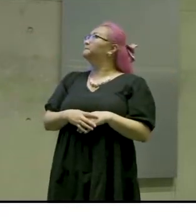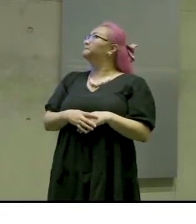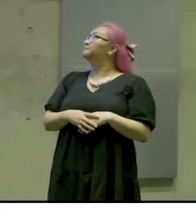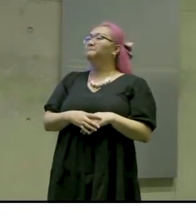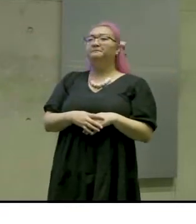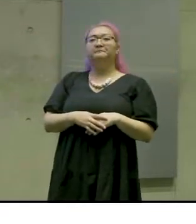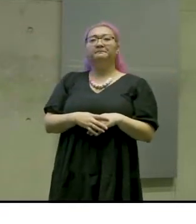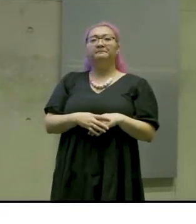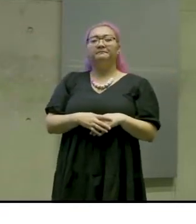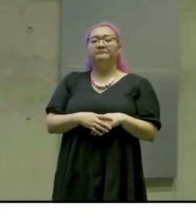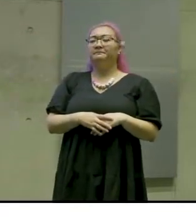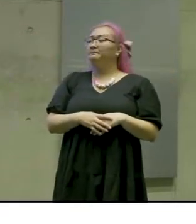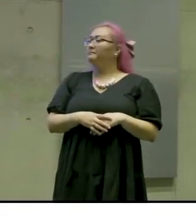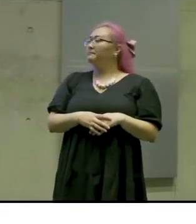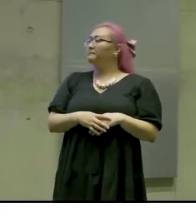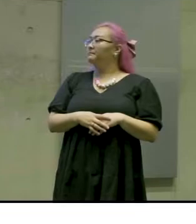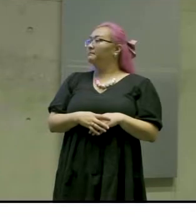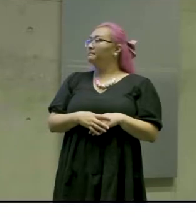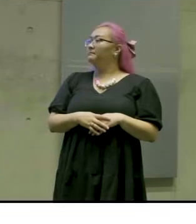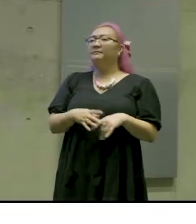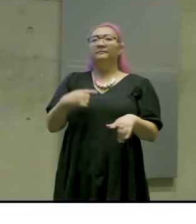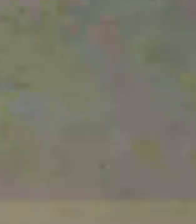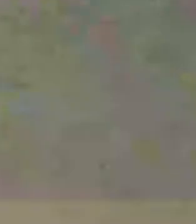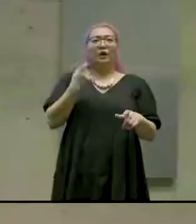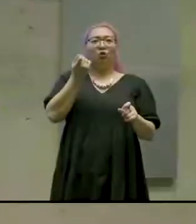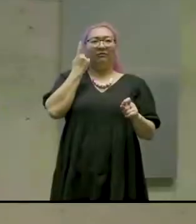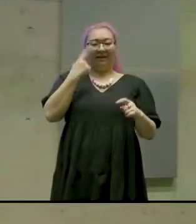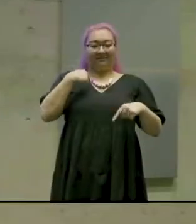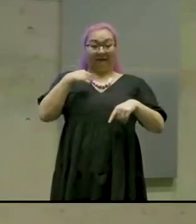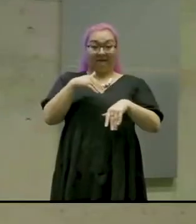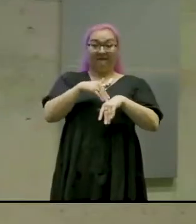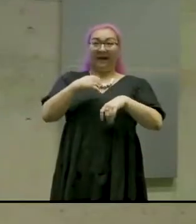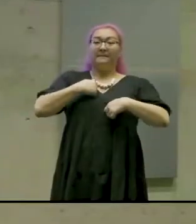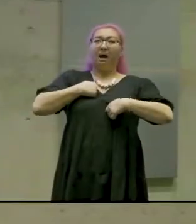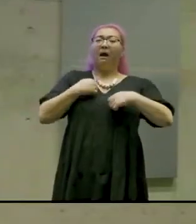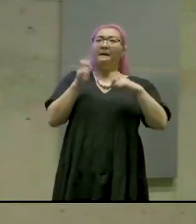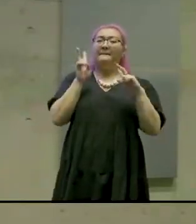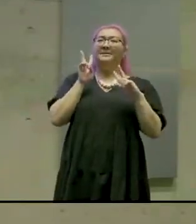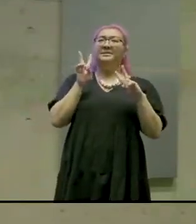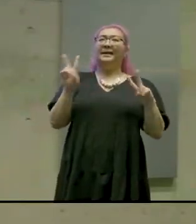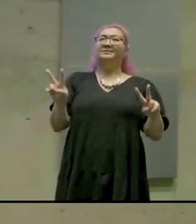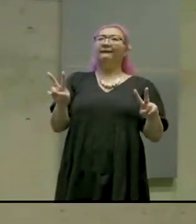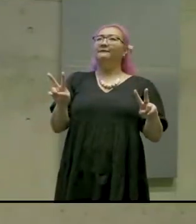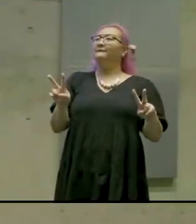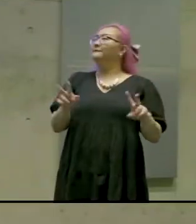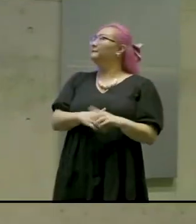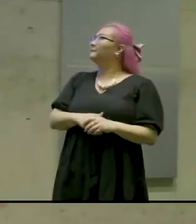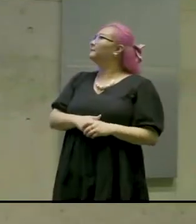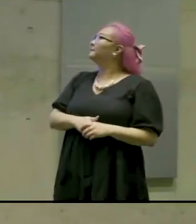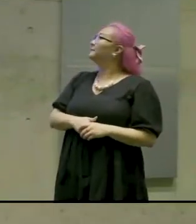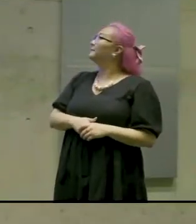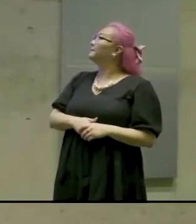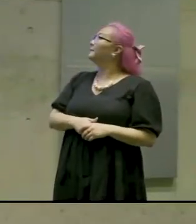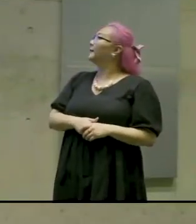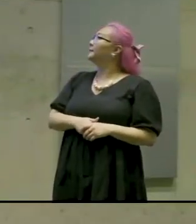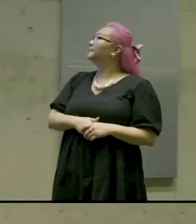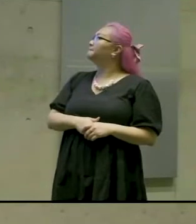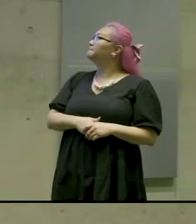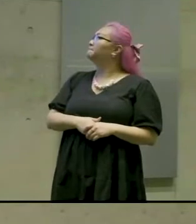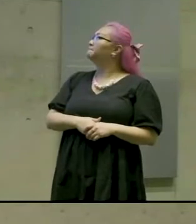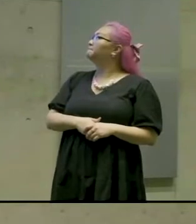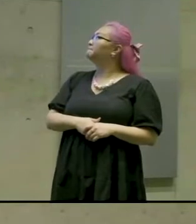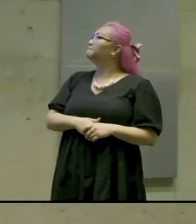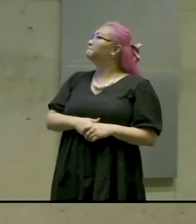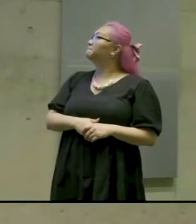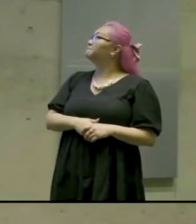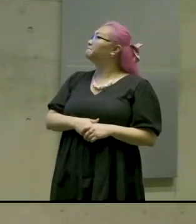yourself and rediscover yourself from like different perspectives. And a book that really helped me in this process was called The Road